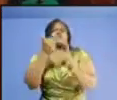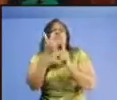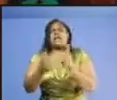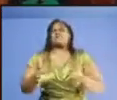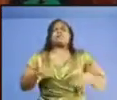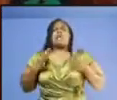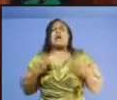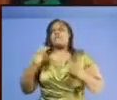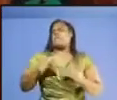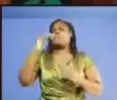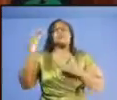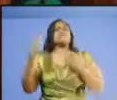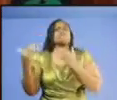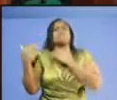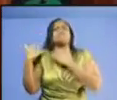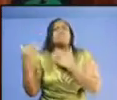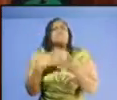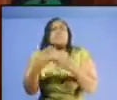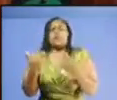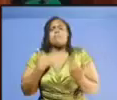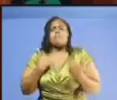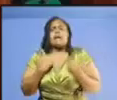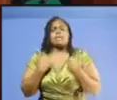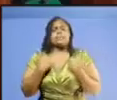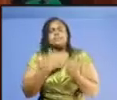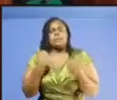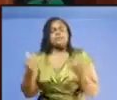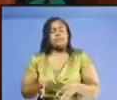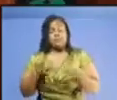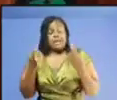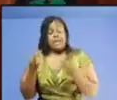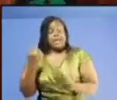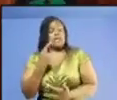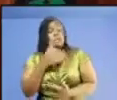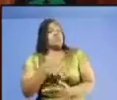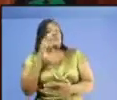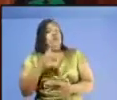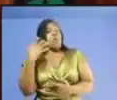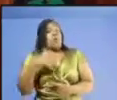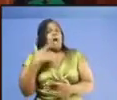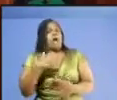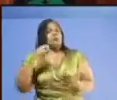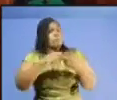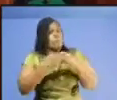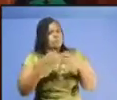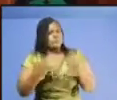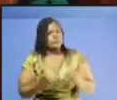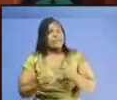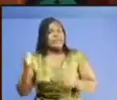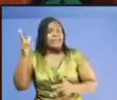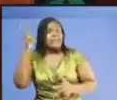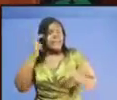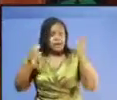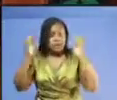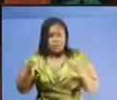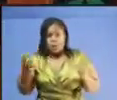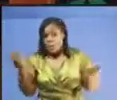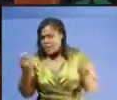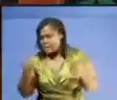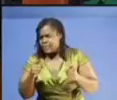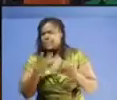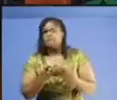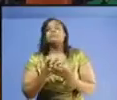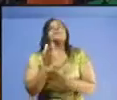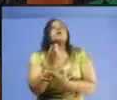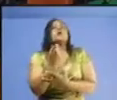to do what you think you should do, and then you discover you are in a mess. Hear the preacher. Why am I taking you there?